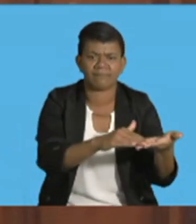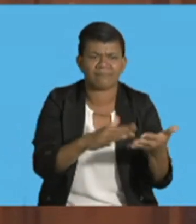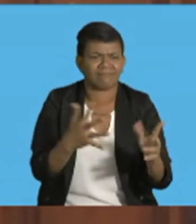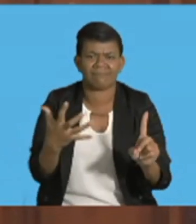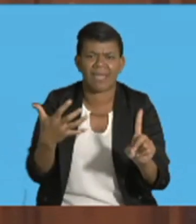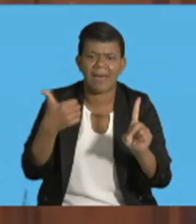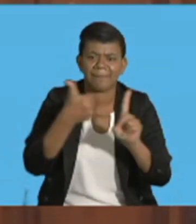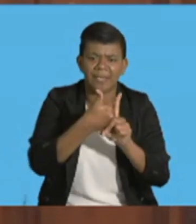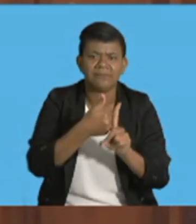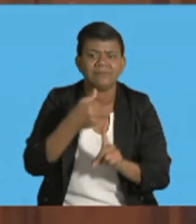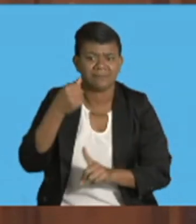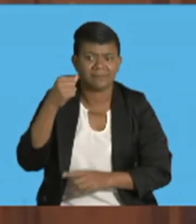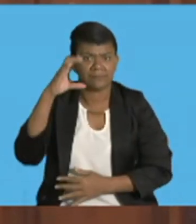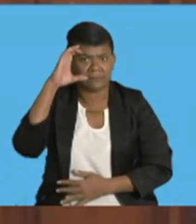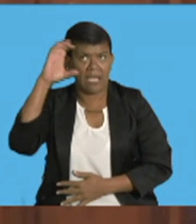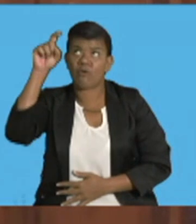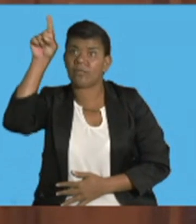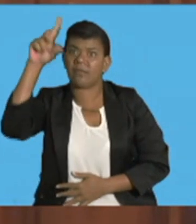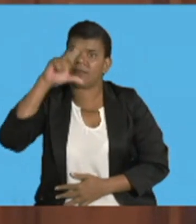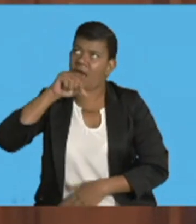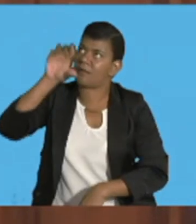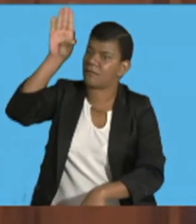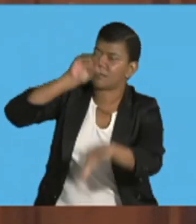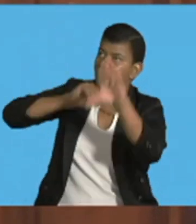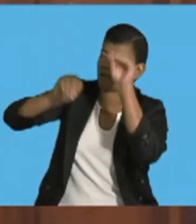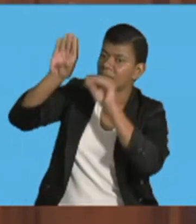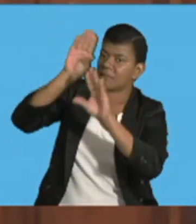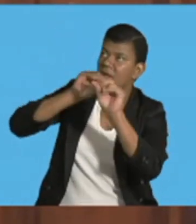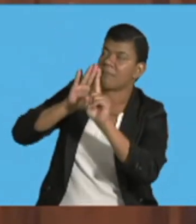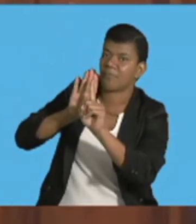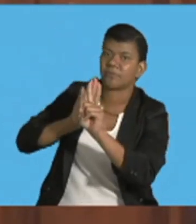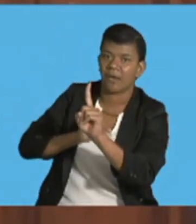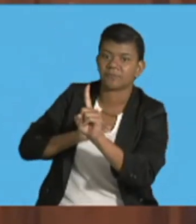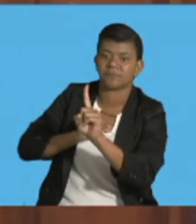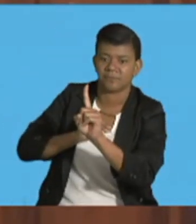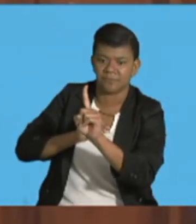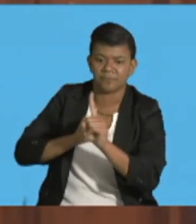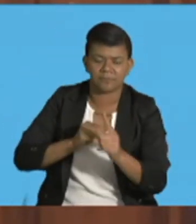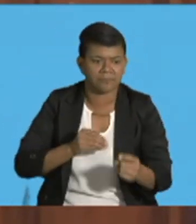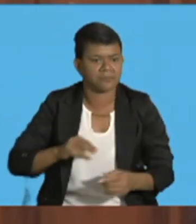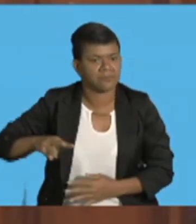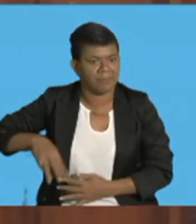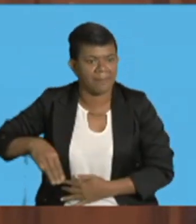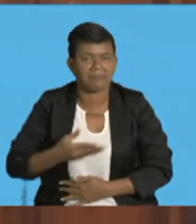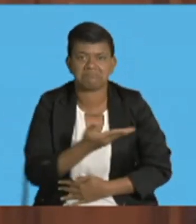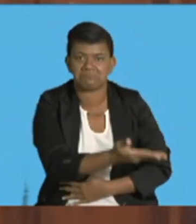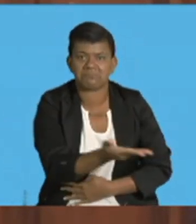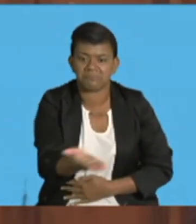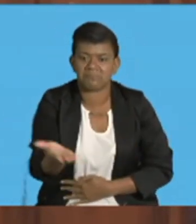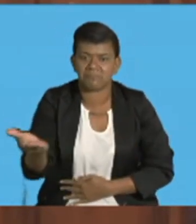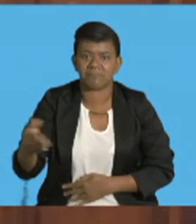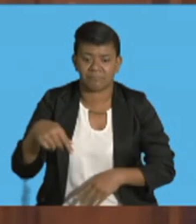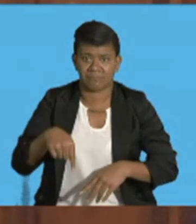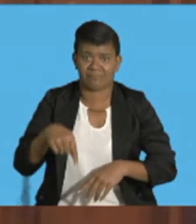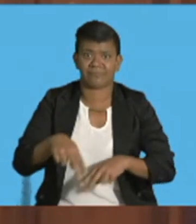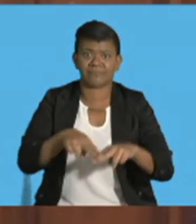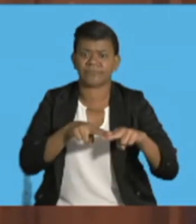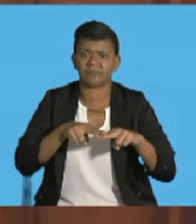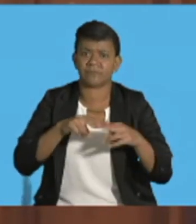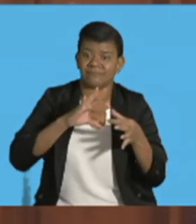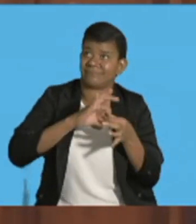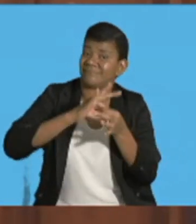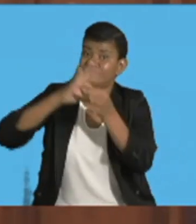and climate adaptation levy and launched a rural electrification program to reduce emissions from diesel generators. Fiji